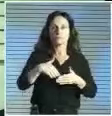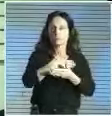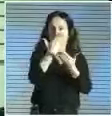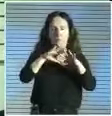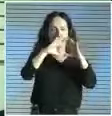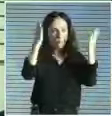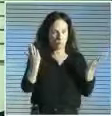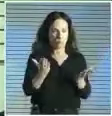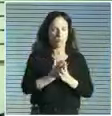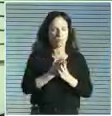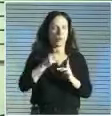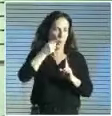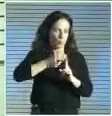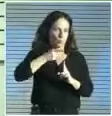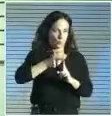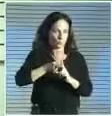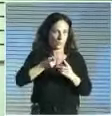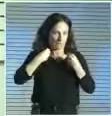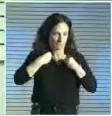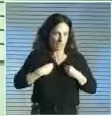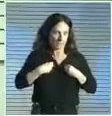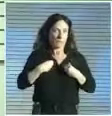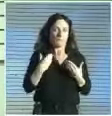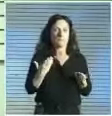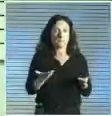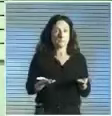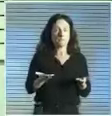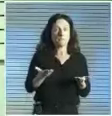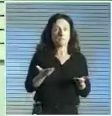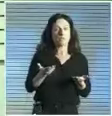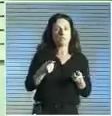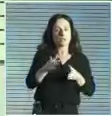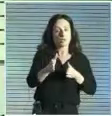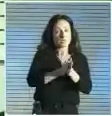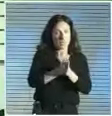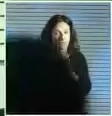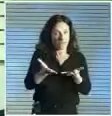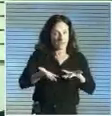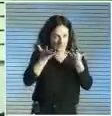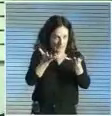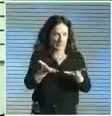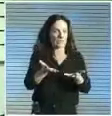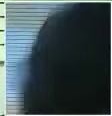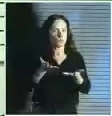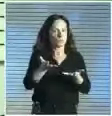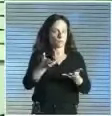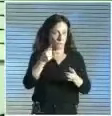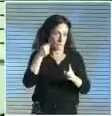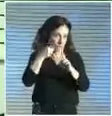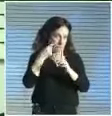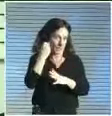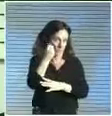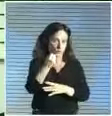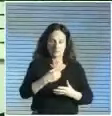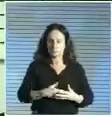given by this kind of support, what those who make efforts need is to